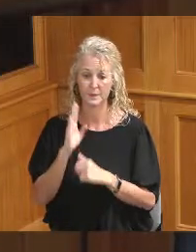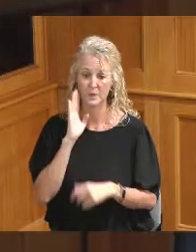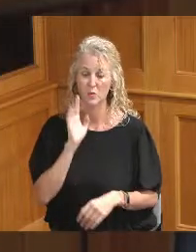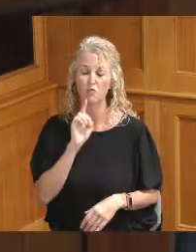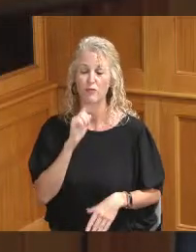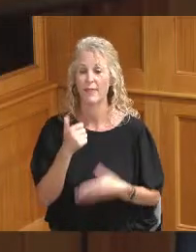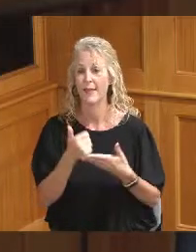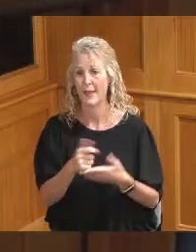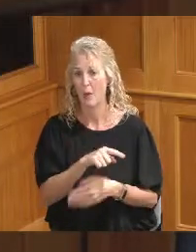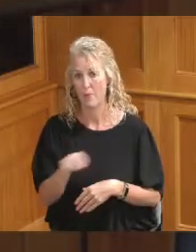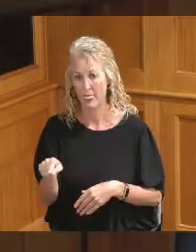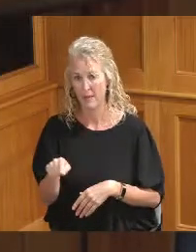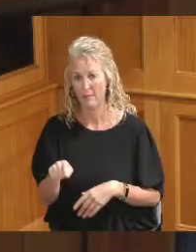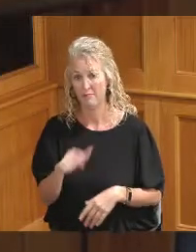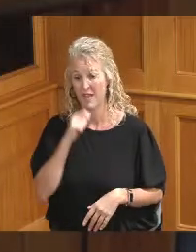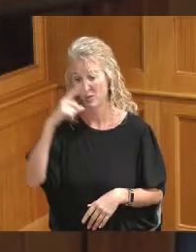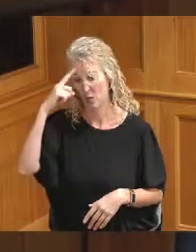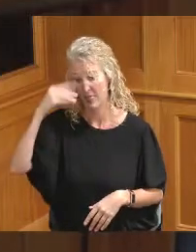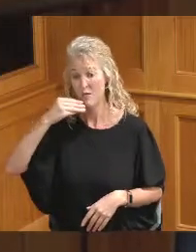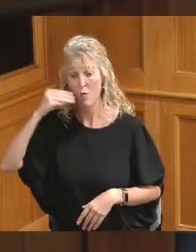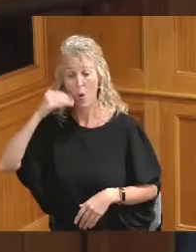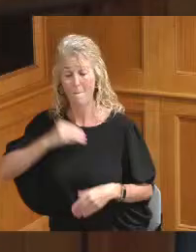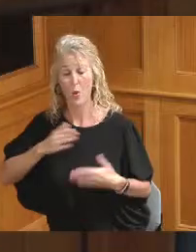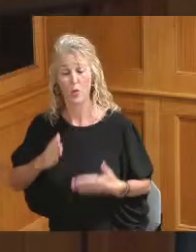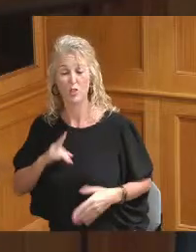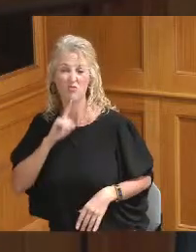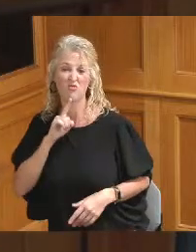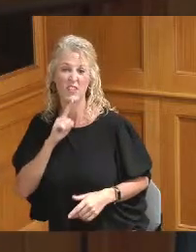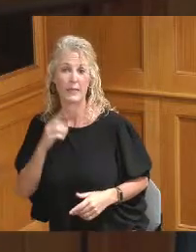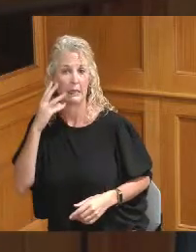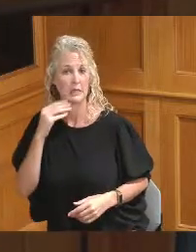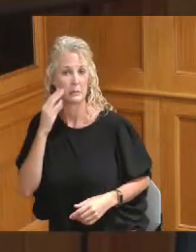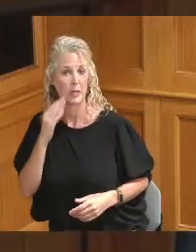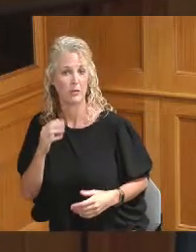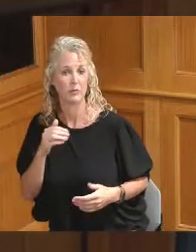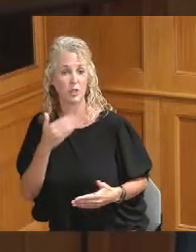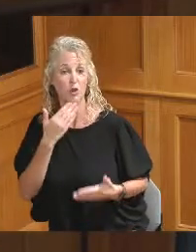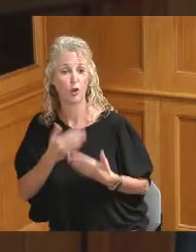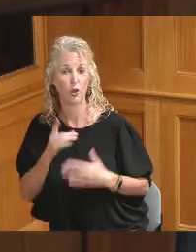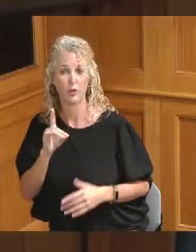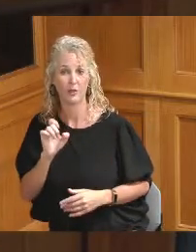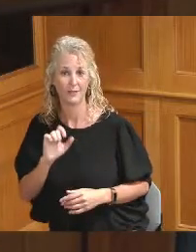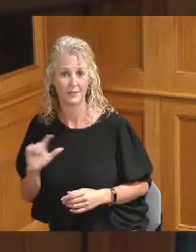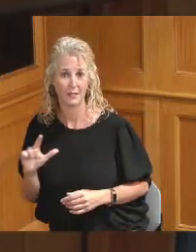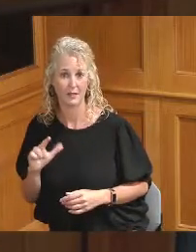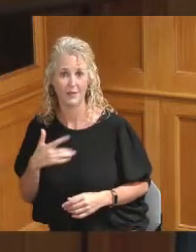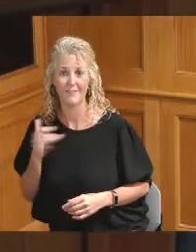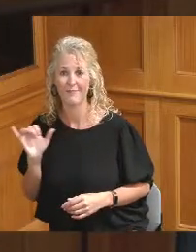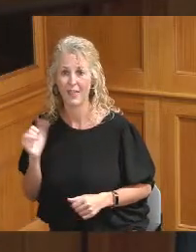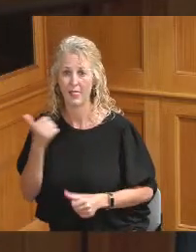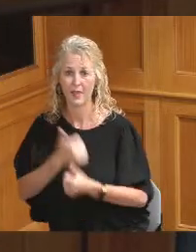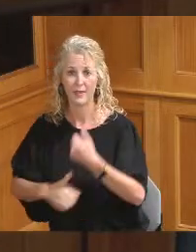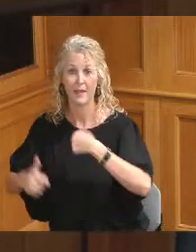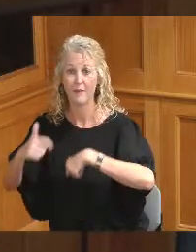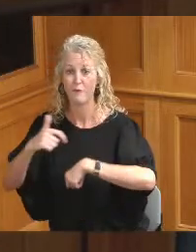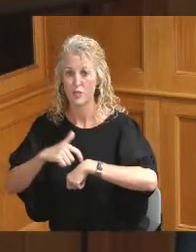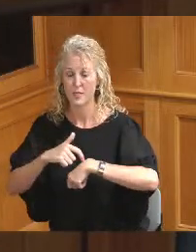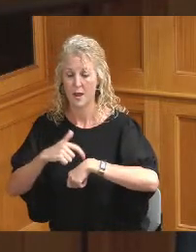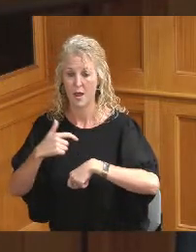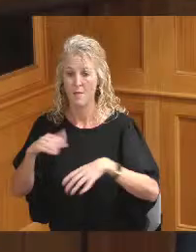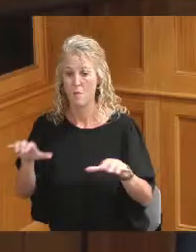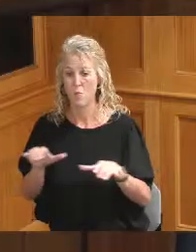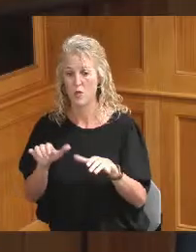discount for homeowners. Like I said, every time we do these kinds of